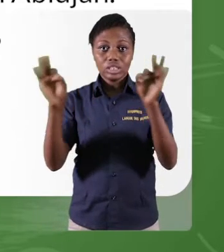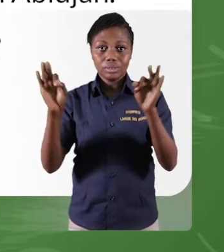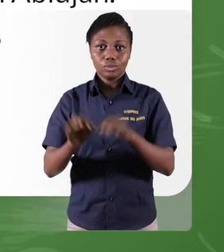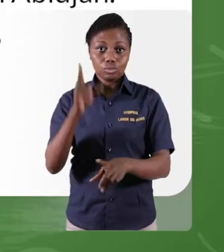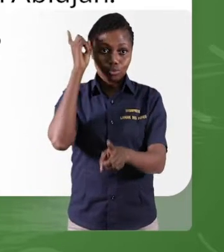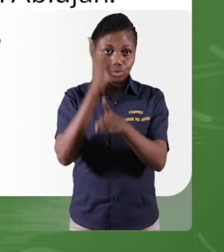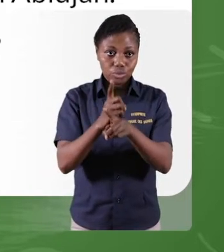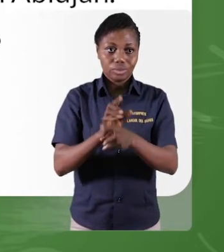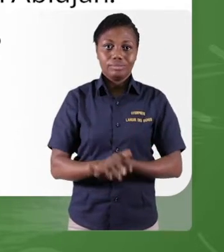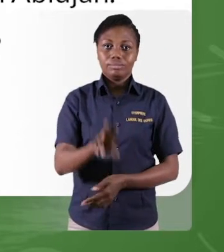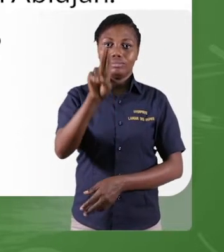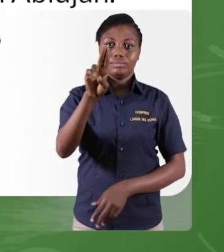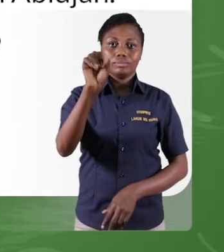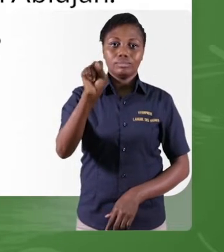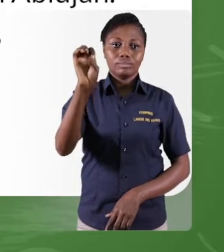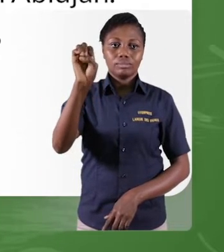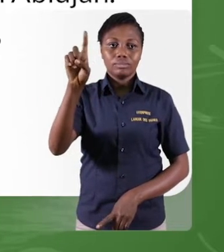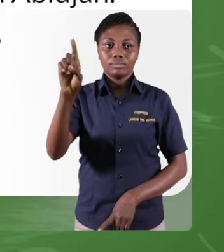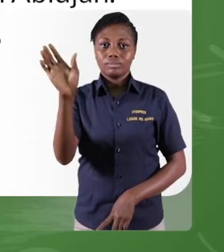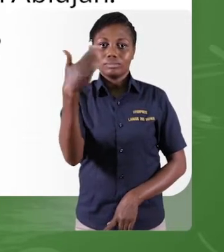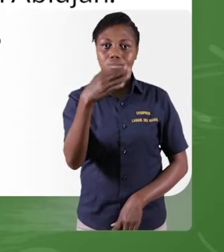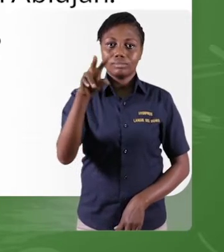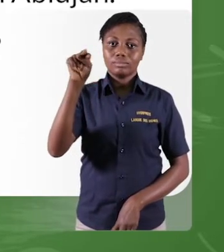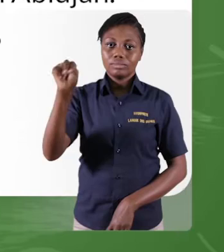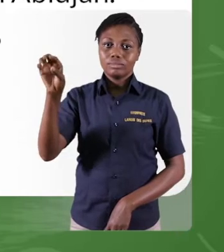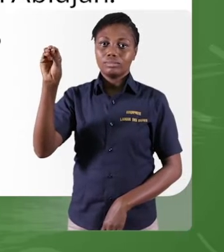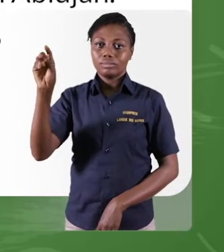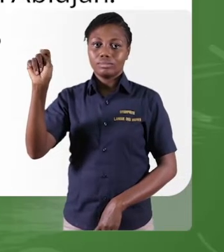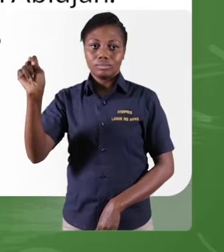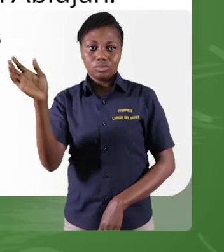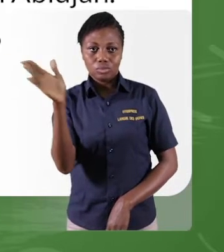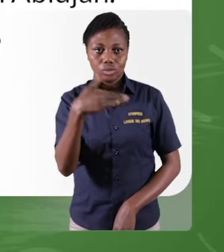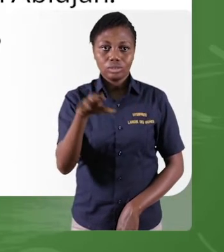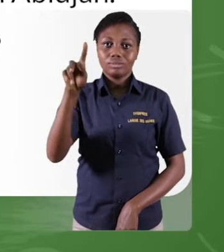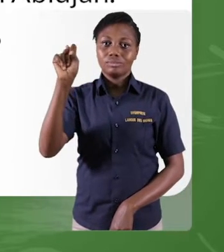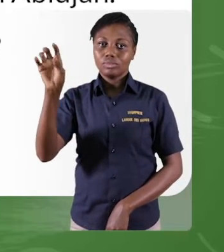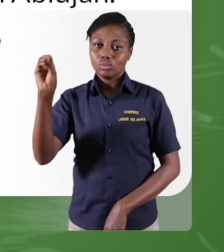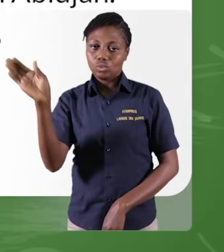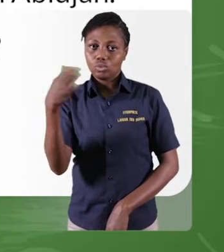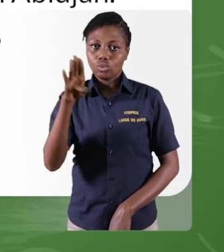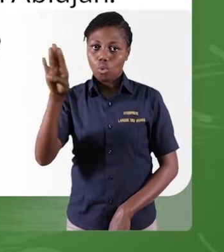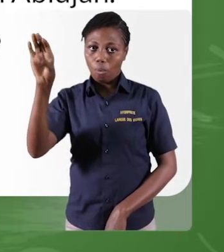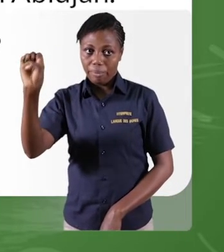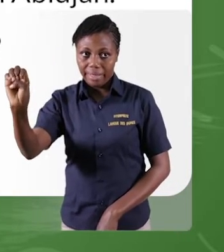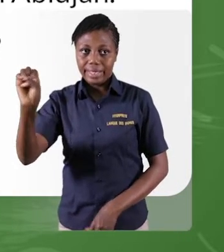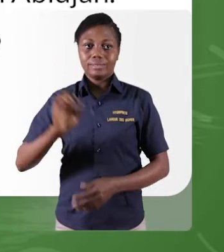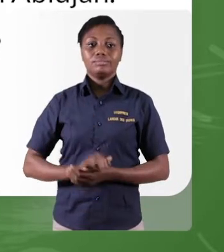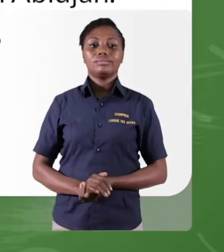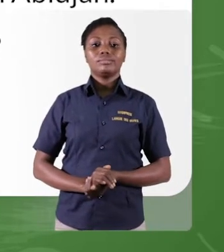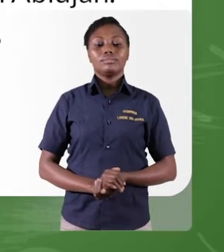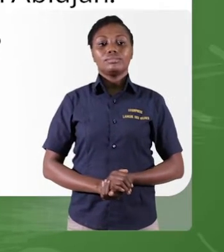the second one. Okay, they used not to be. Here, the second possibility is they didn't used to